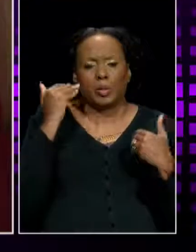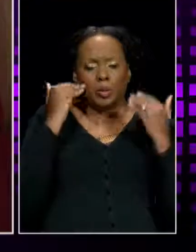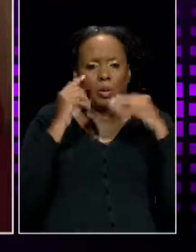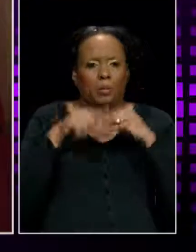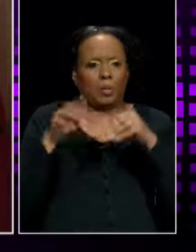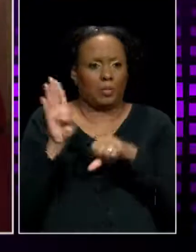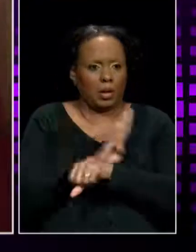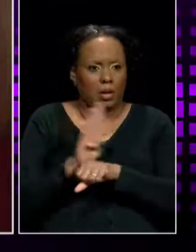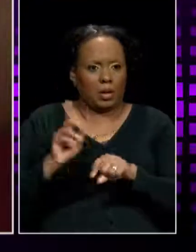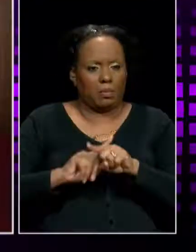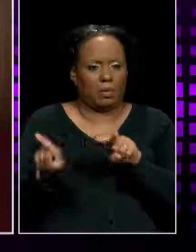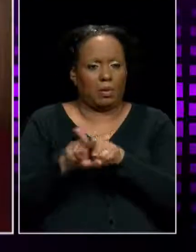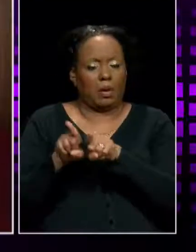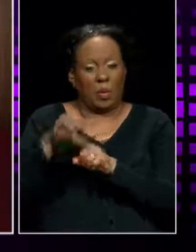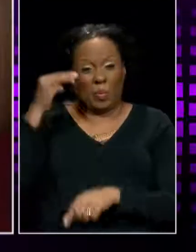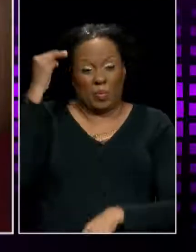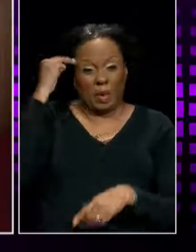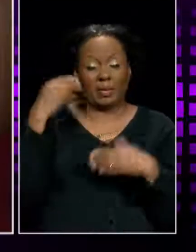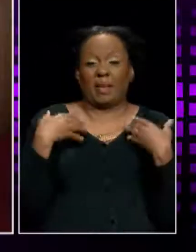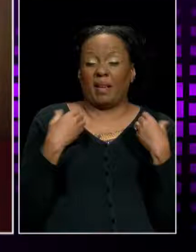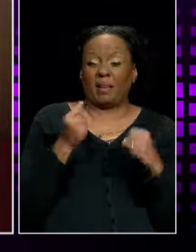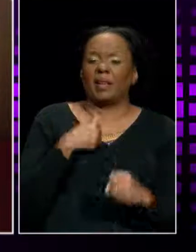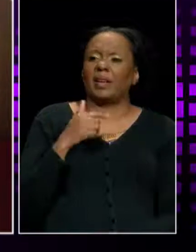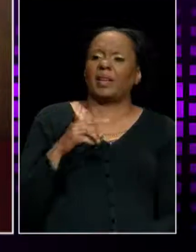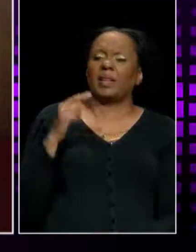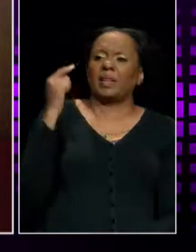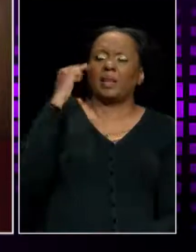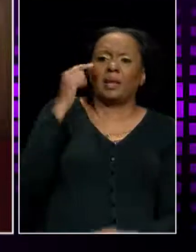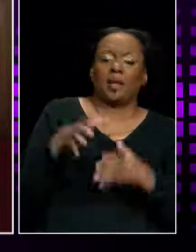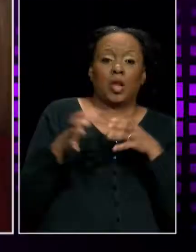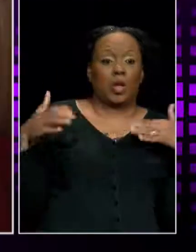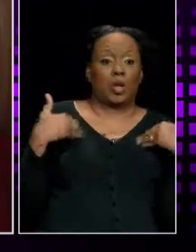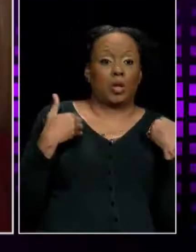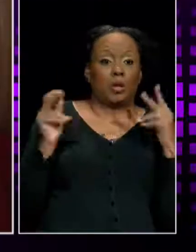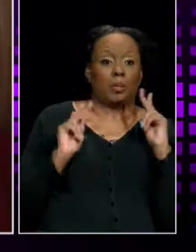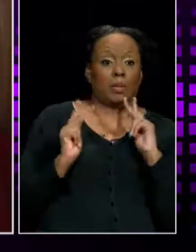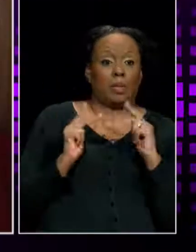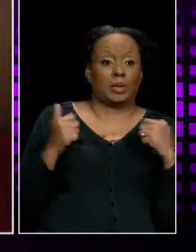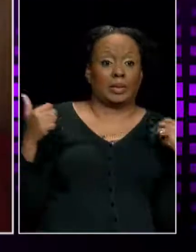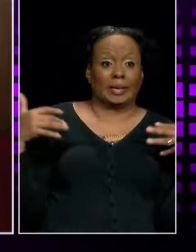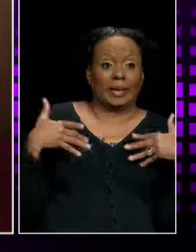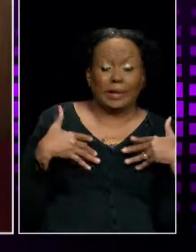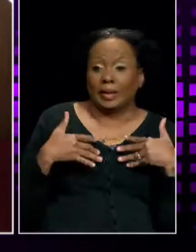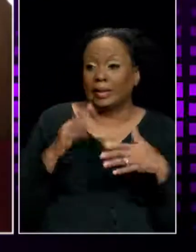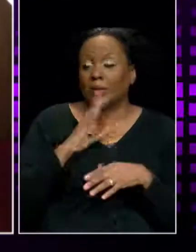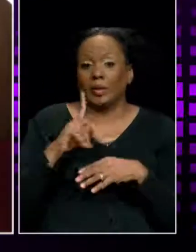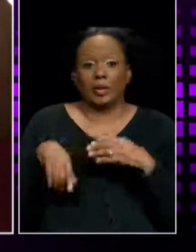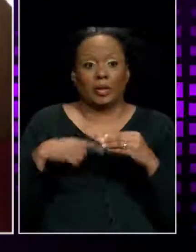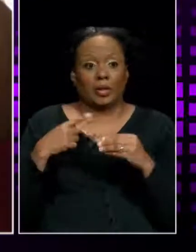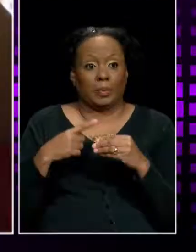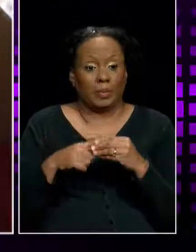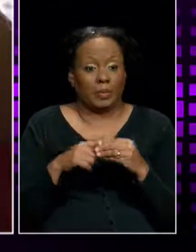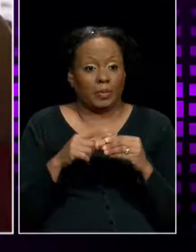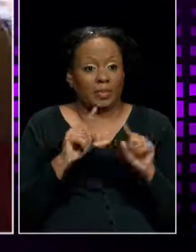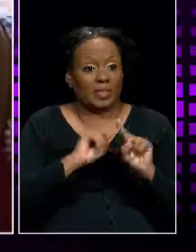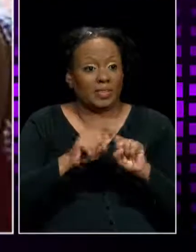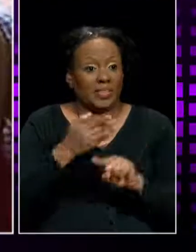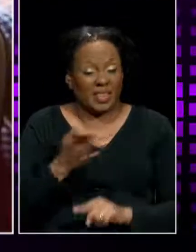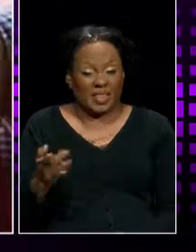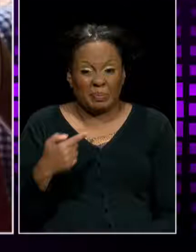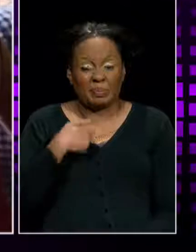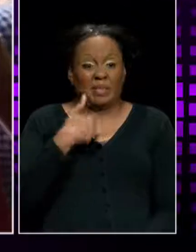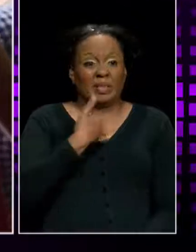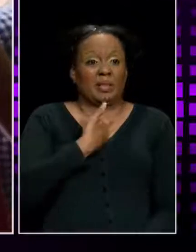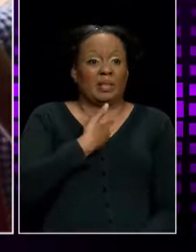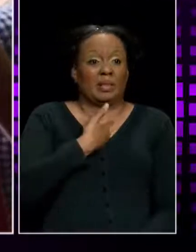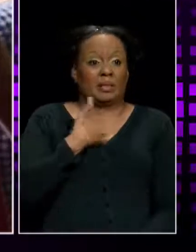to like mental health too, I just feel like a lot of young people right now they like scared to like talk about certain things they're going through. Even me myself, I have like